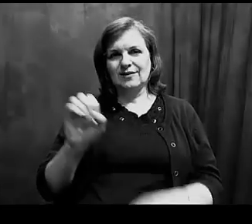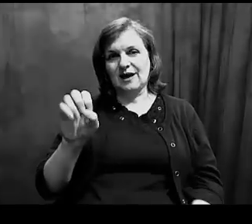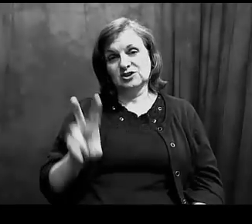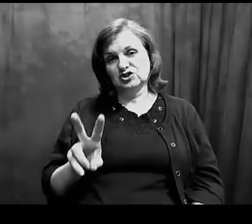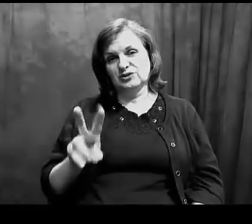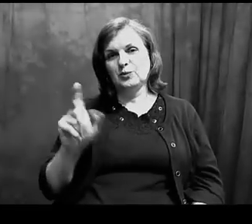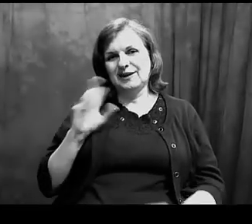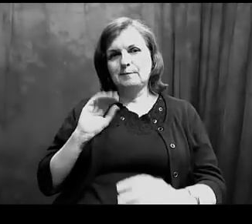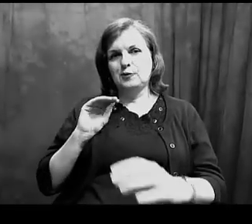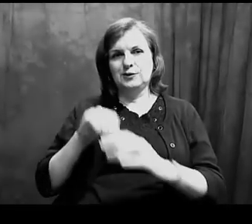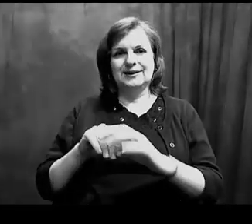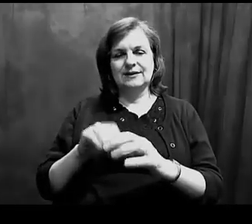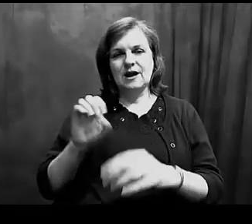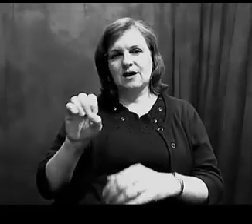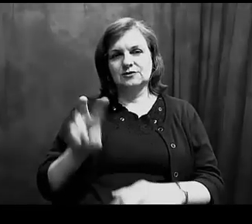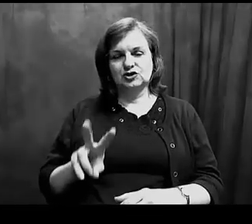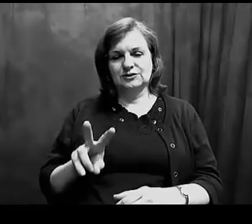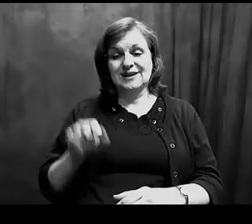We need to put in oxygen.